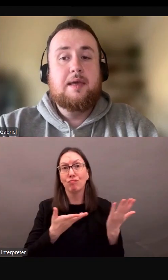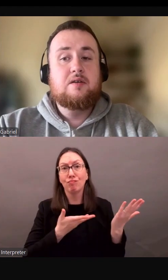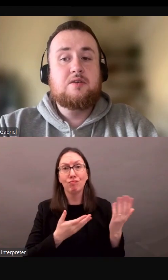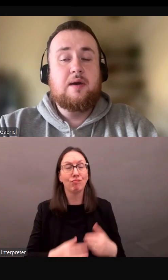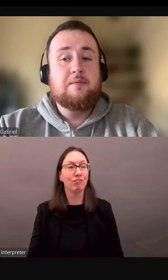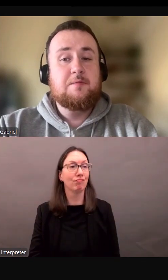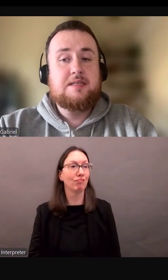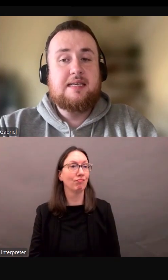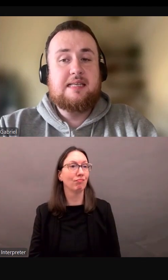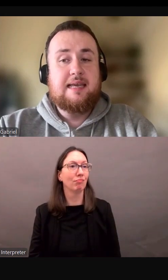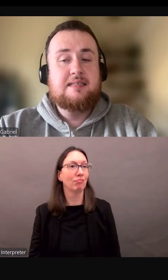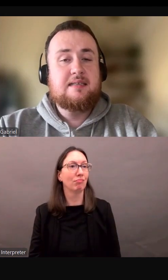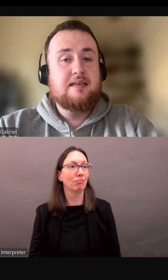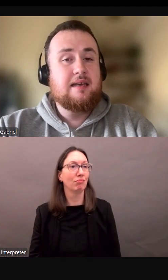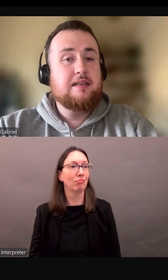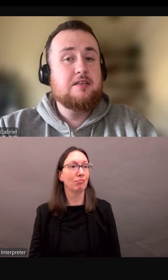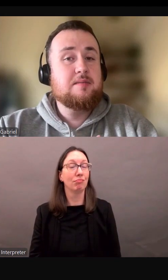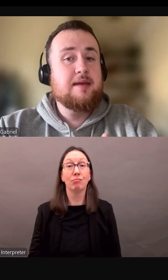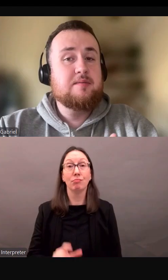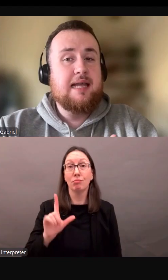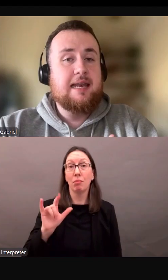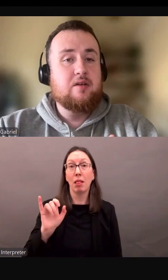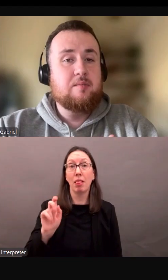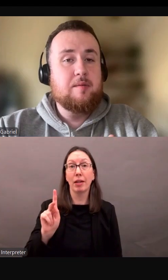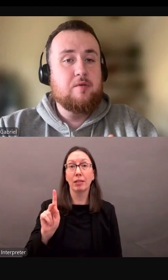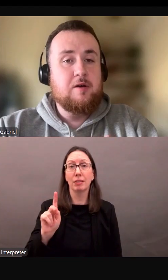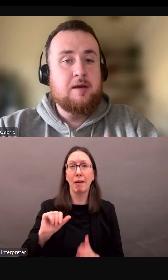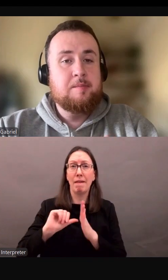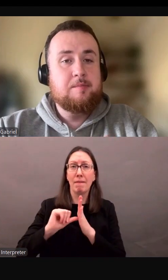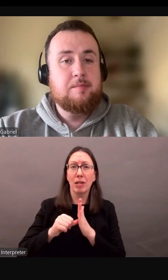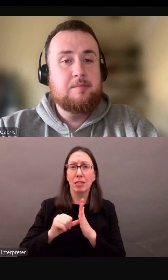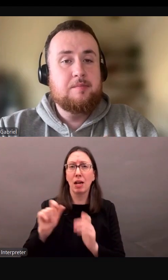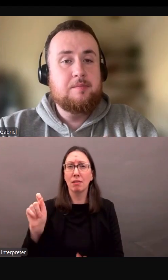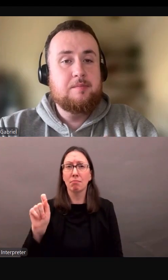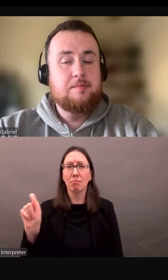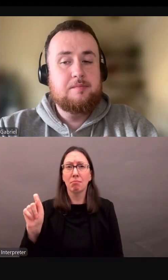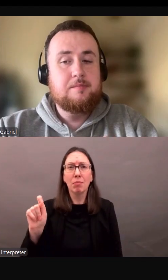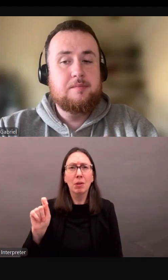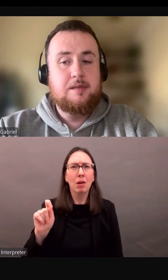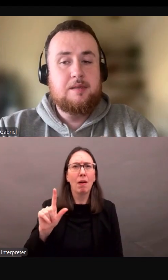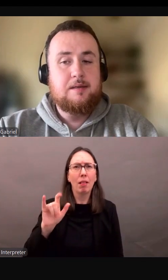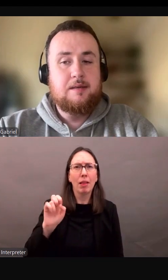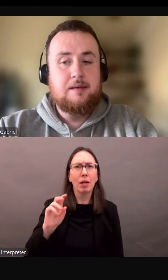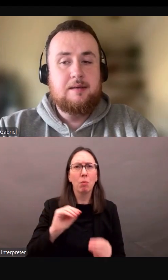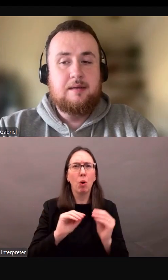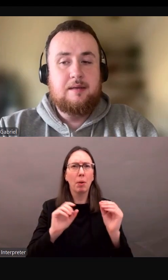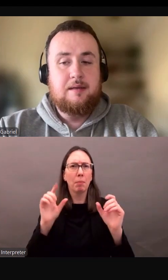We can also emphasize links, just to make them stand out a bit more.